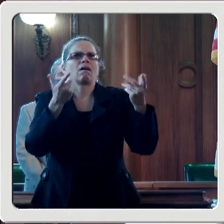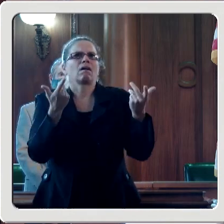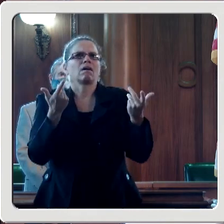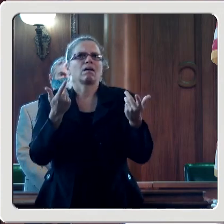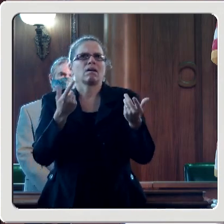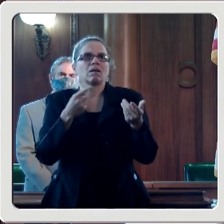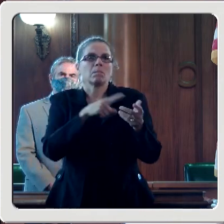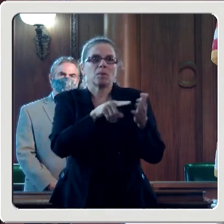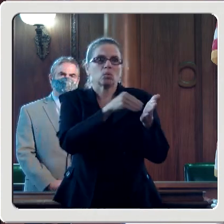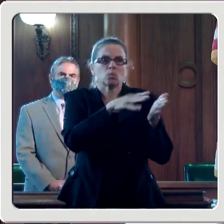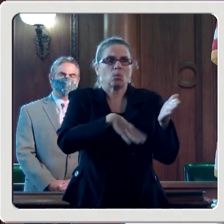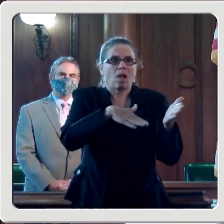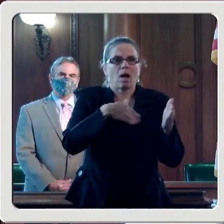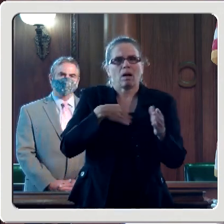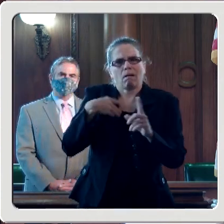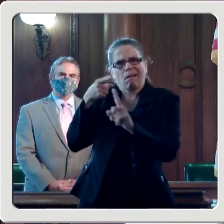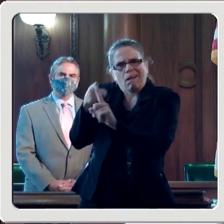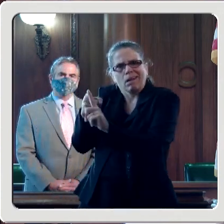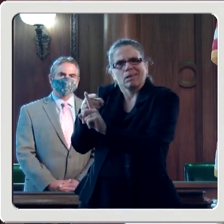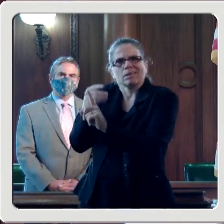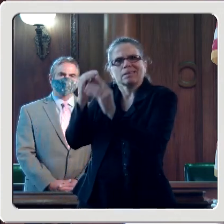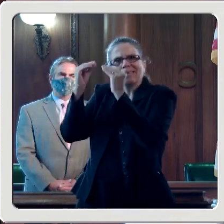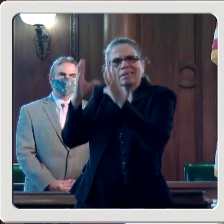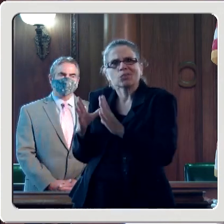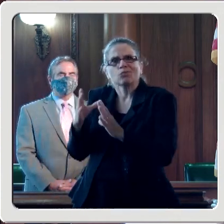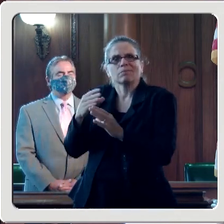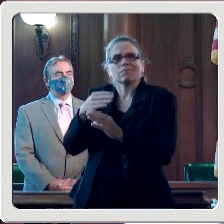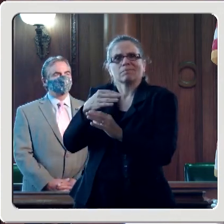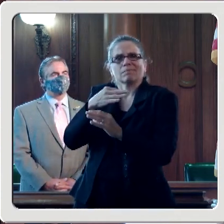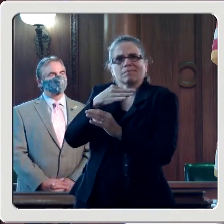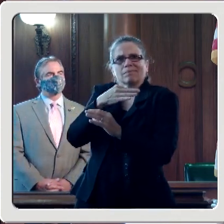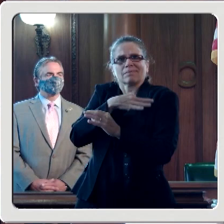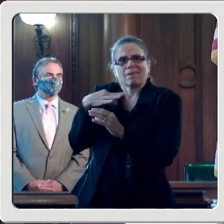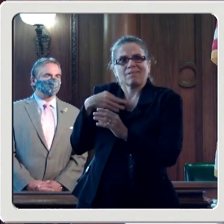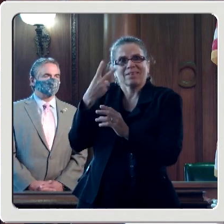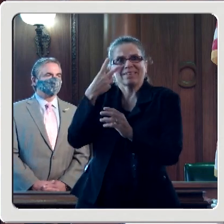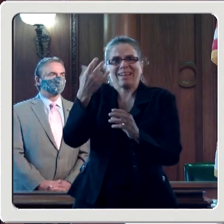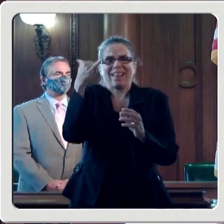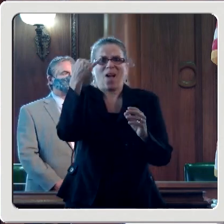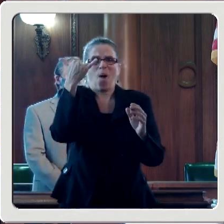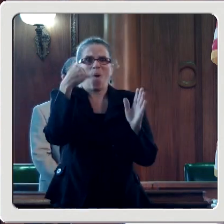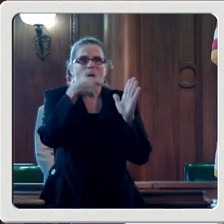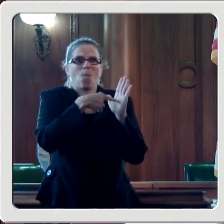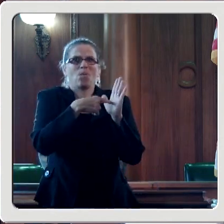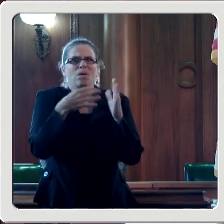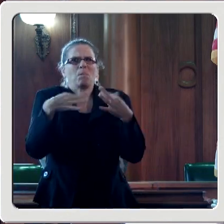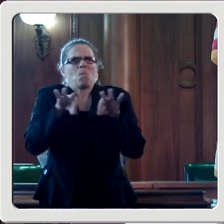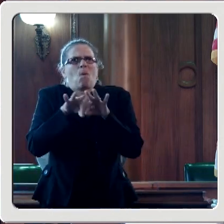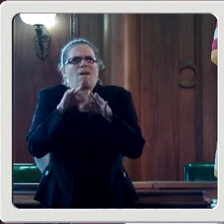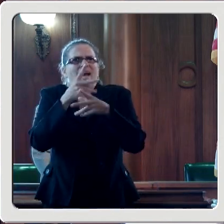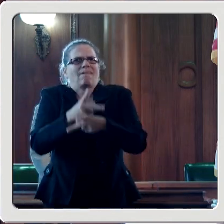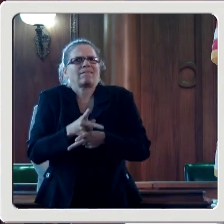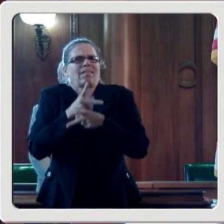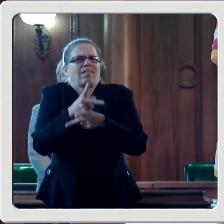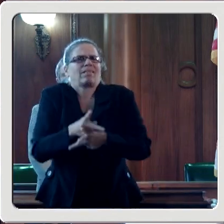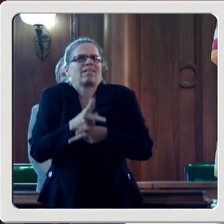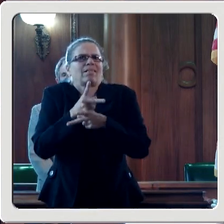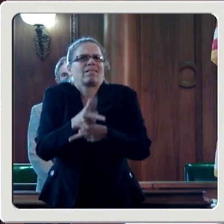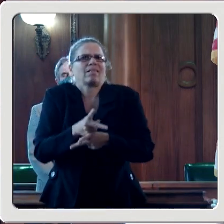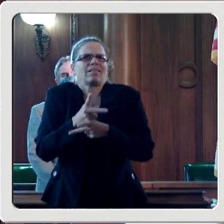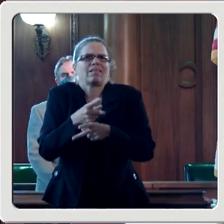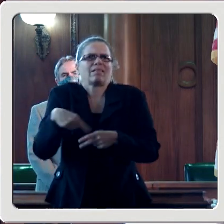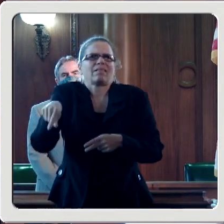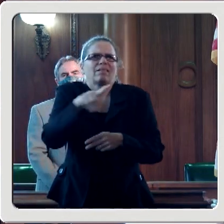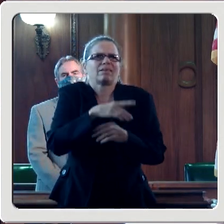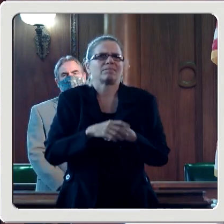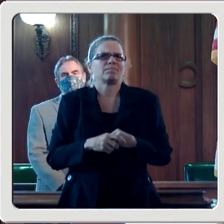yellow. We'd like to move carefully. And the safety of our students and staff is number